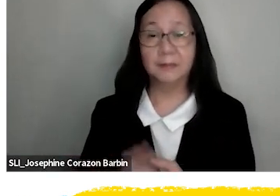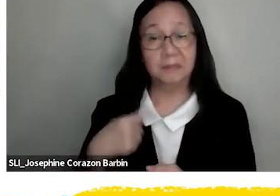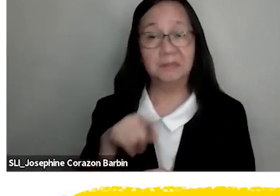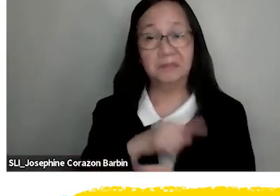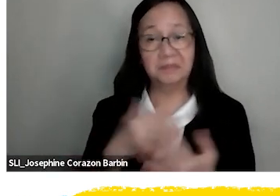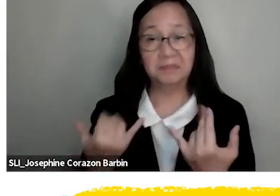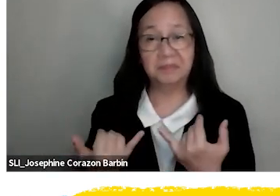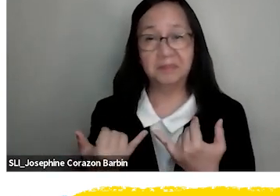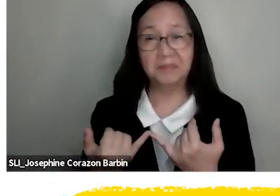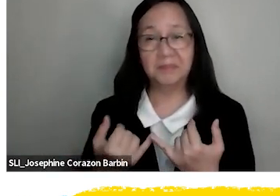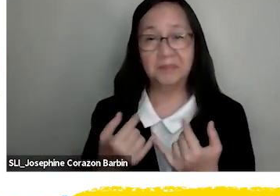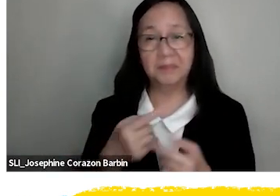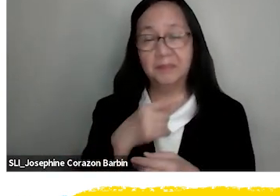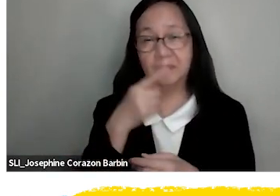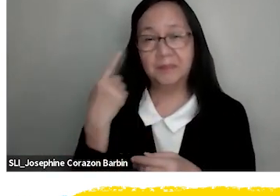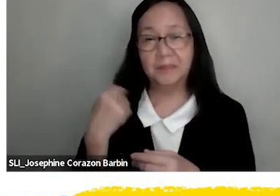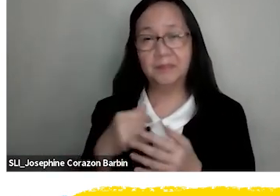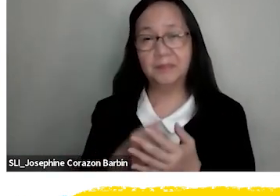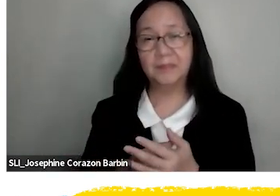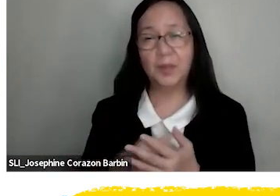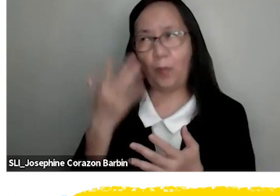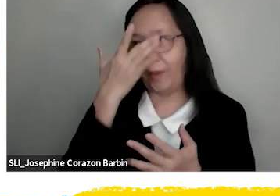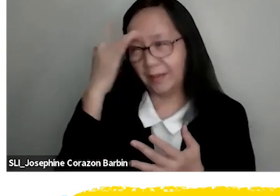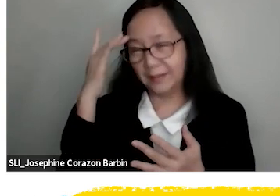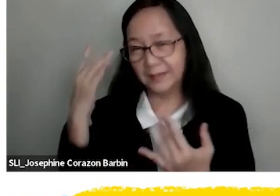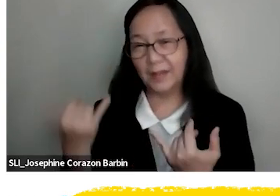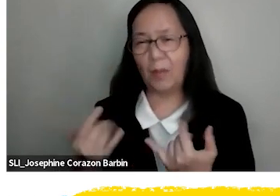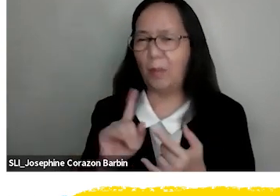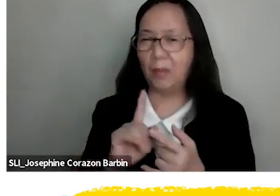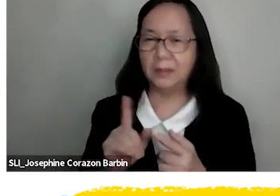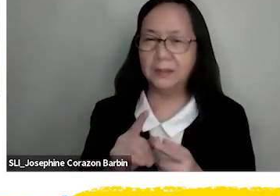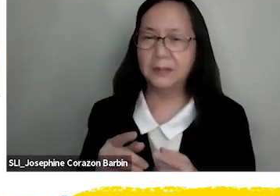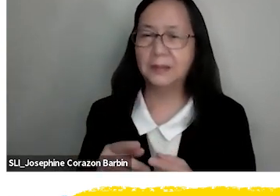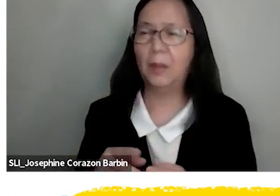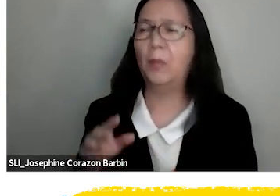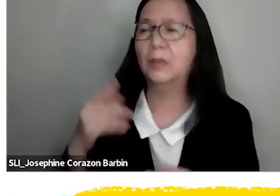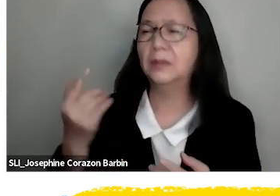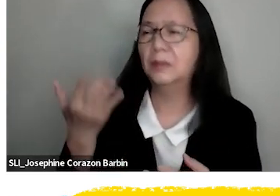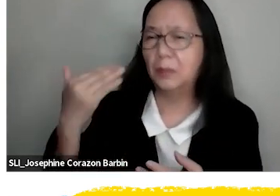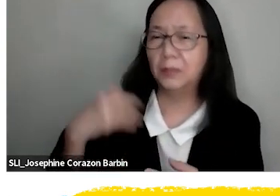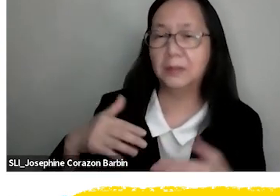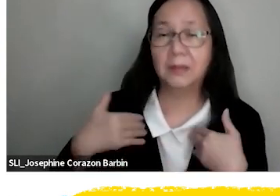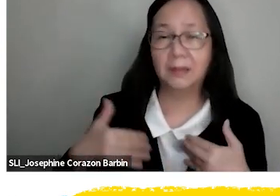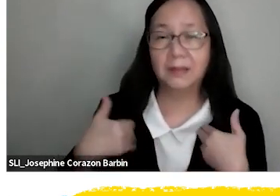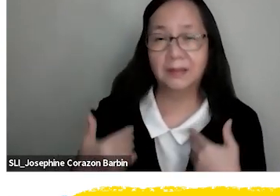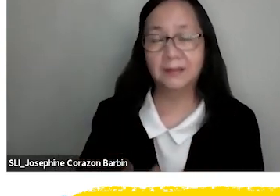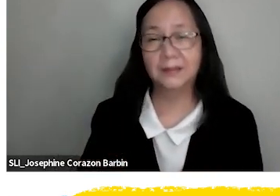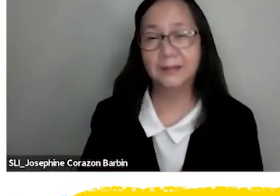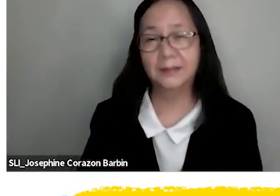because they have been grown up and they forgot what it's like when they were young.